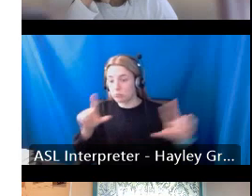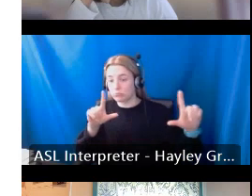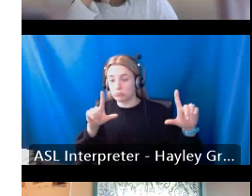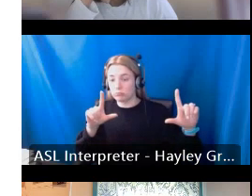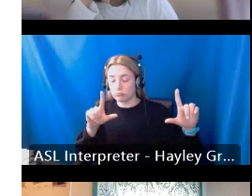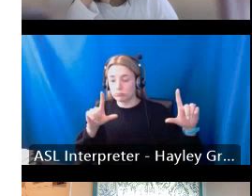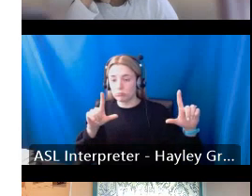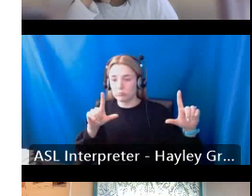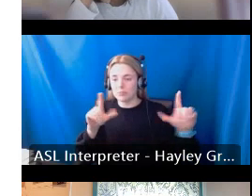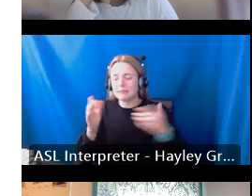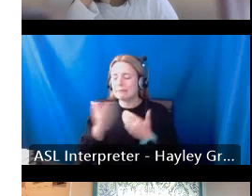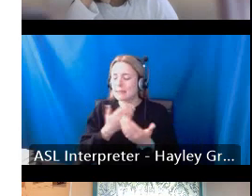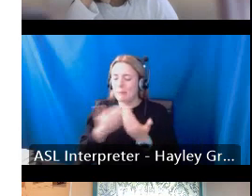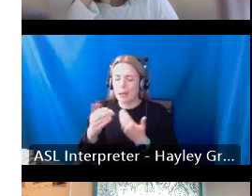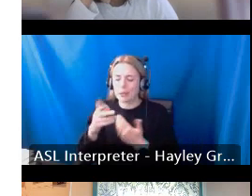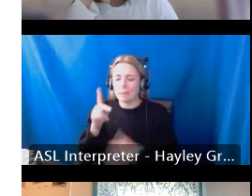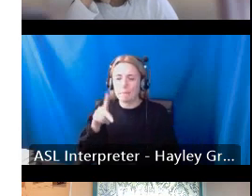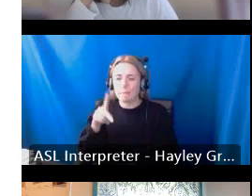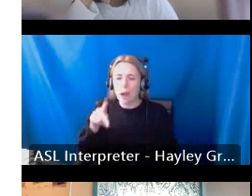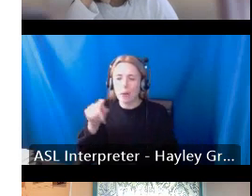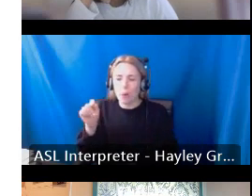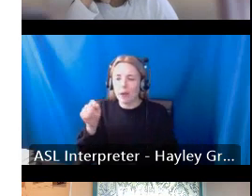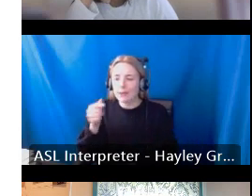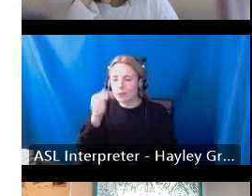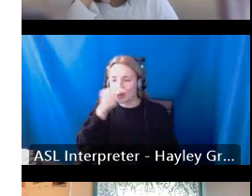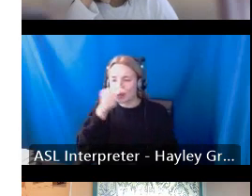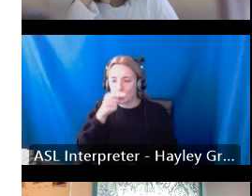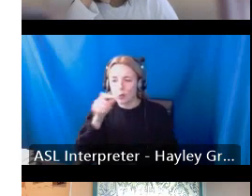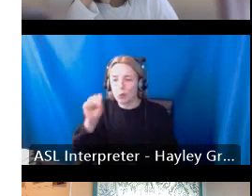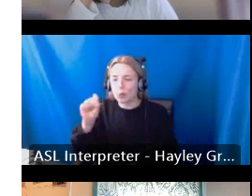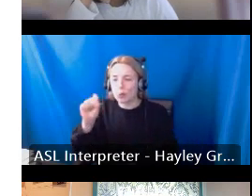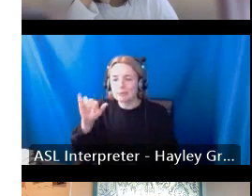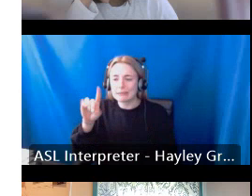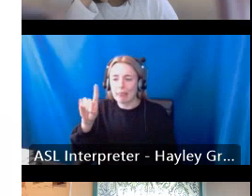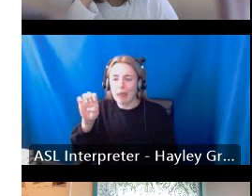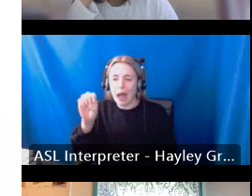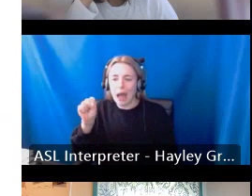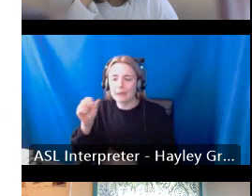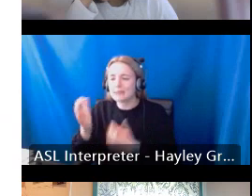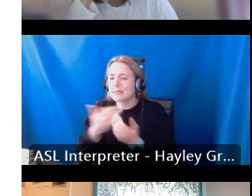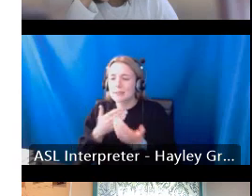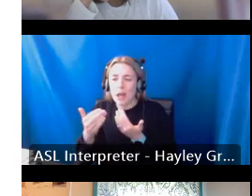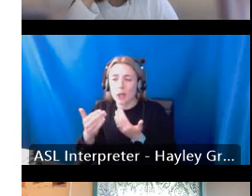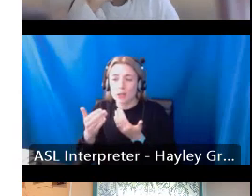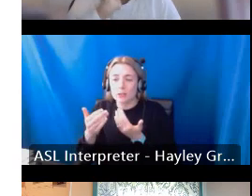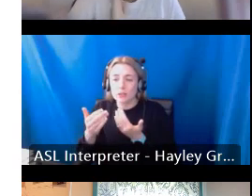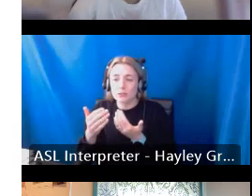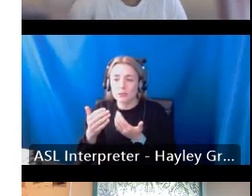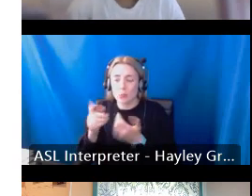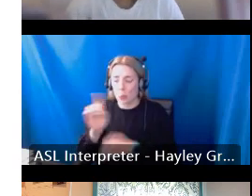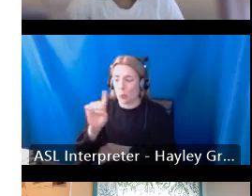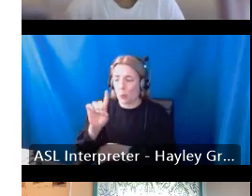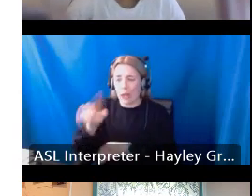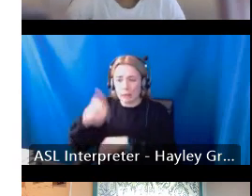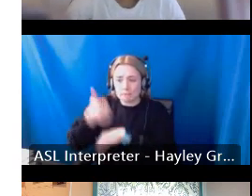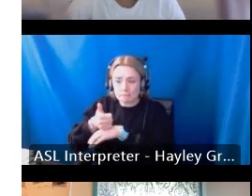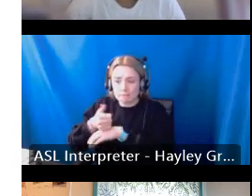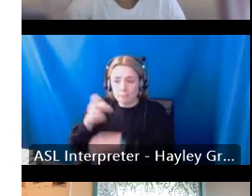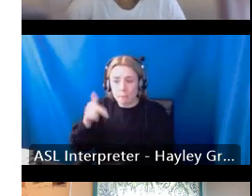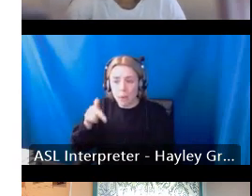care what PowerPoint format you use, Google Slides, Carnival, whatever. but it's 5 to 6 slides sharing